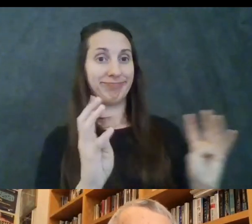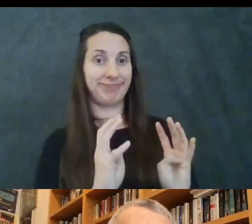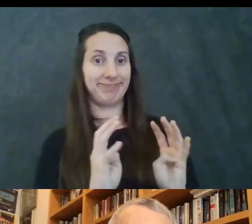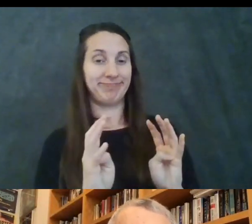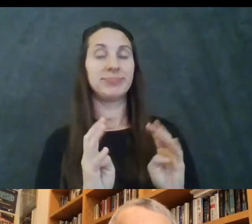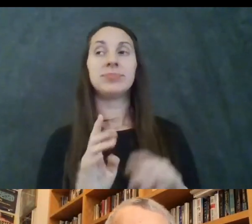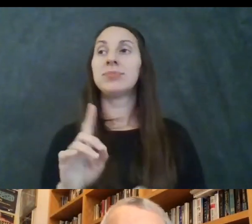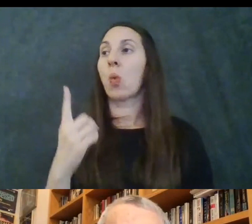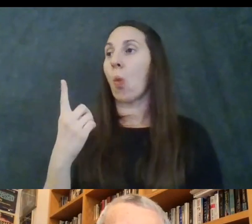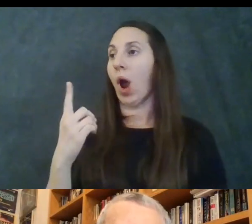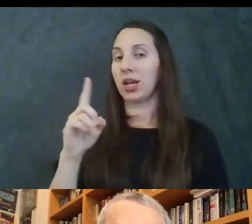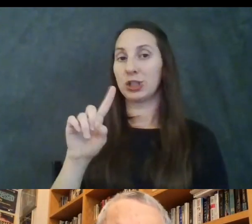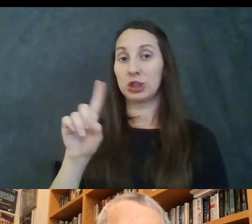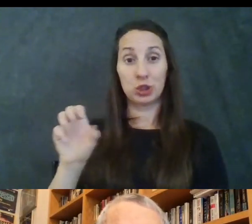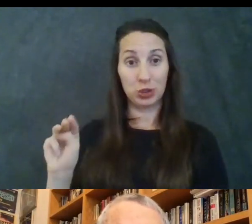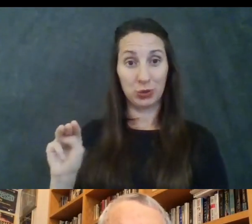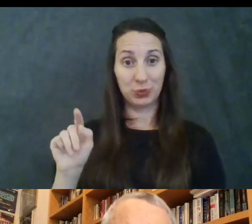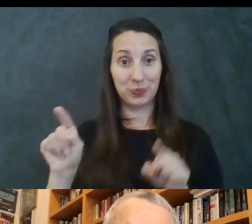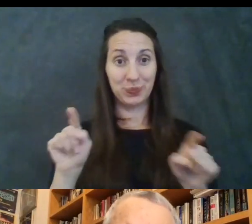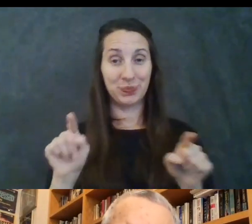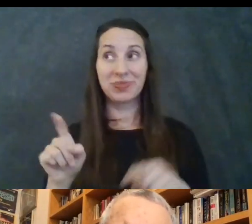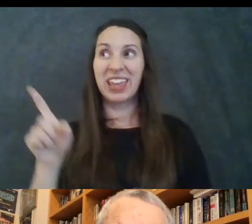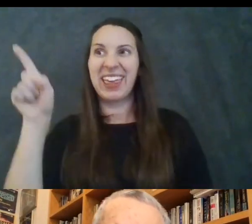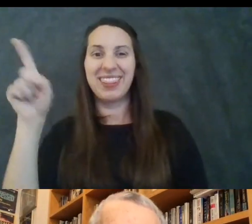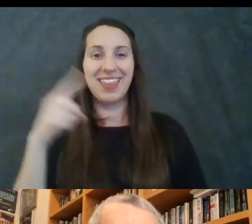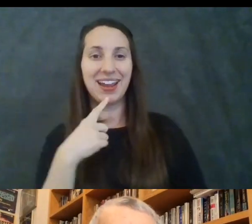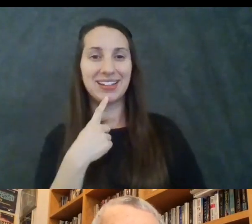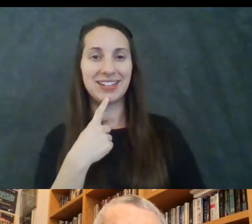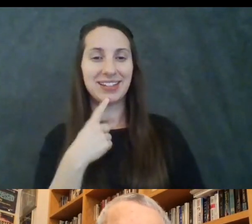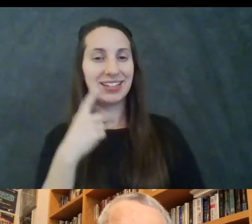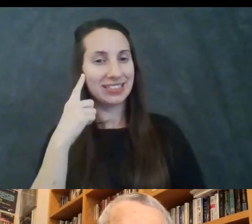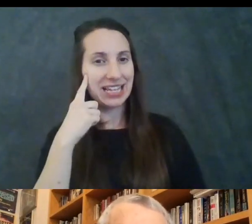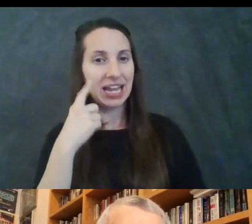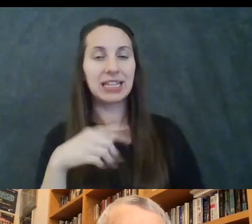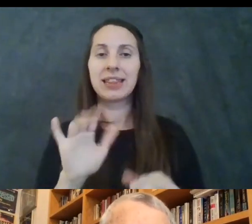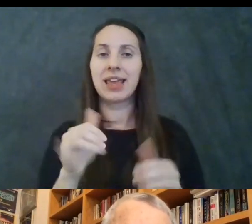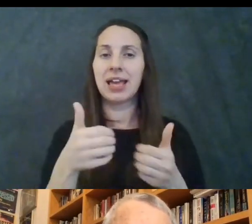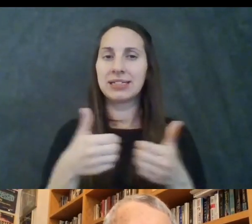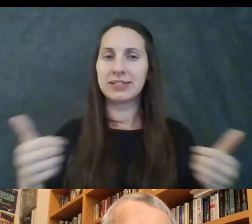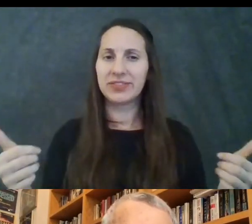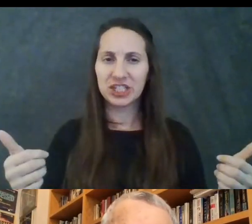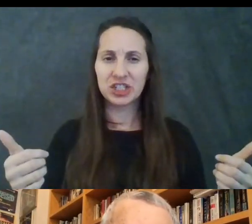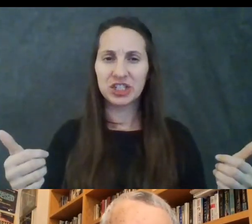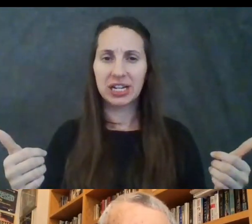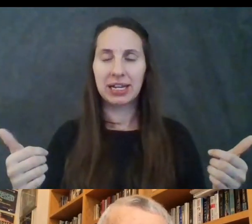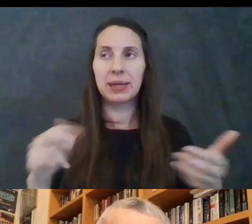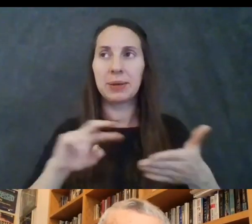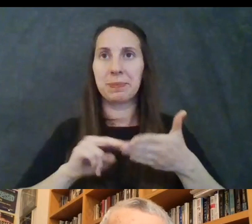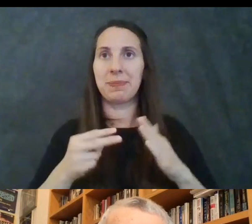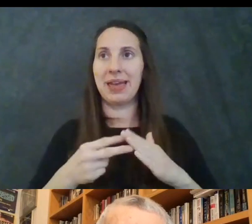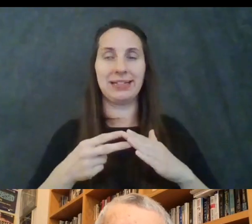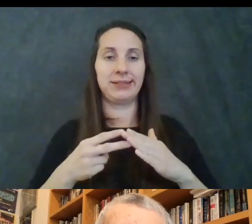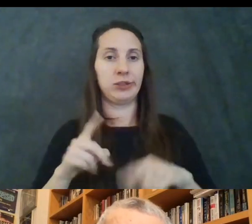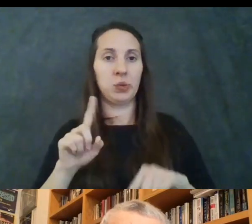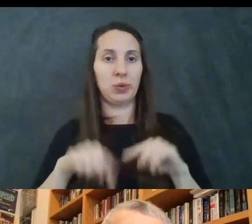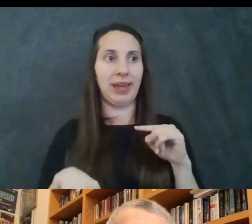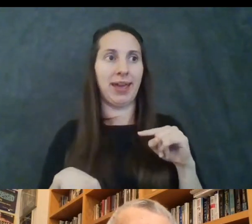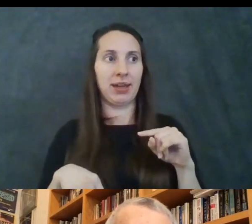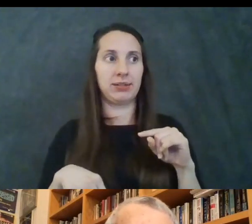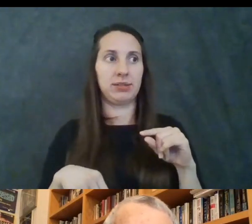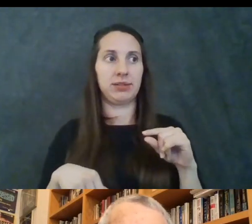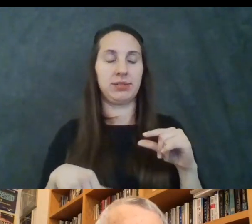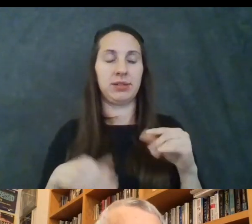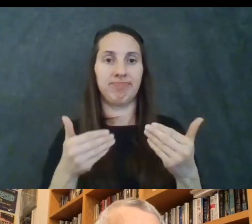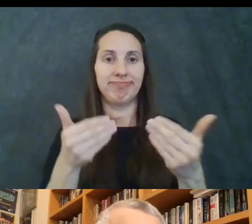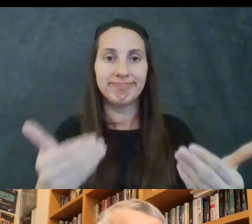viewed the divisiveness meant that you couldn't get anything done. I mean, you couldn't have change. It meant we were stuck. And for